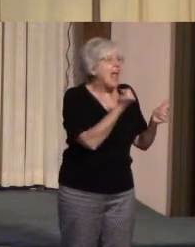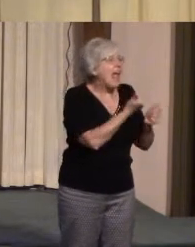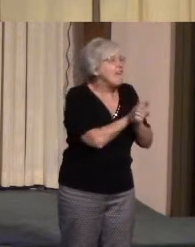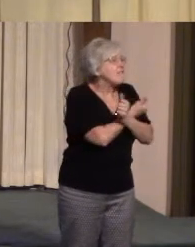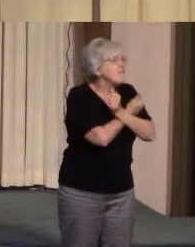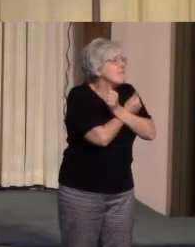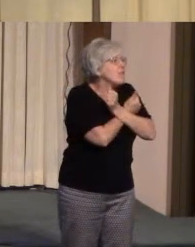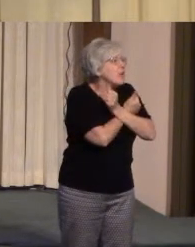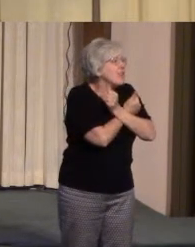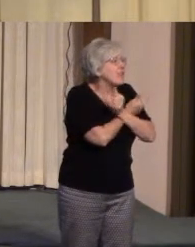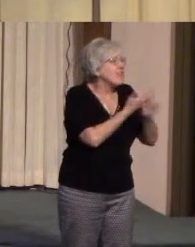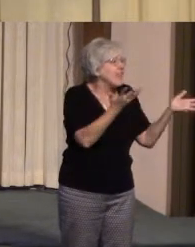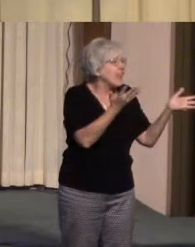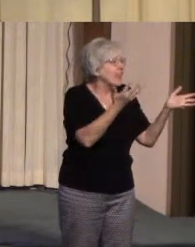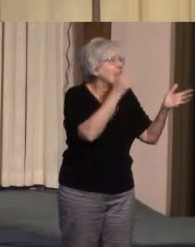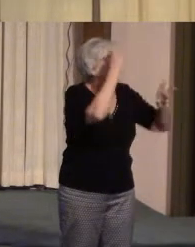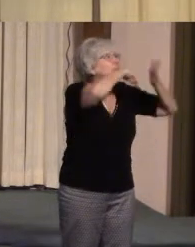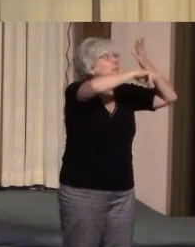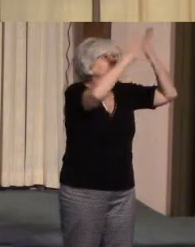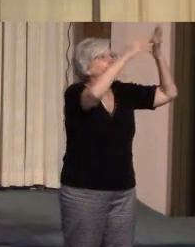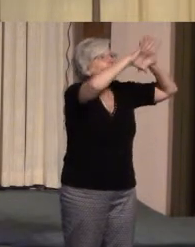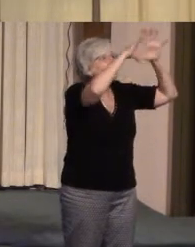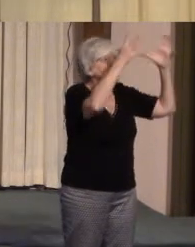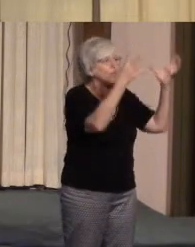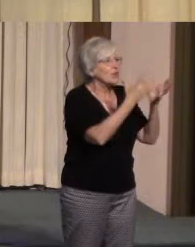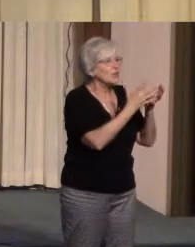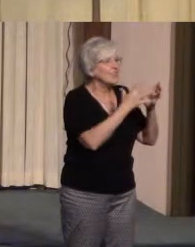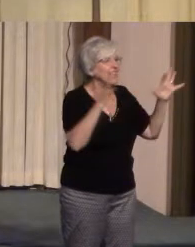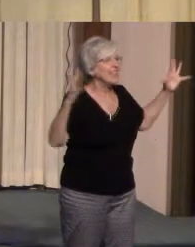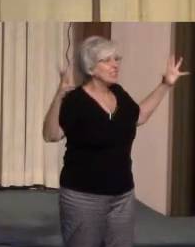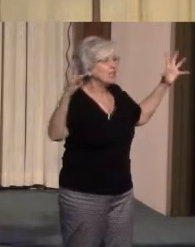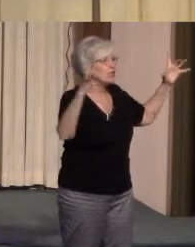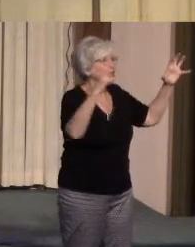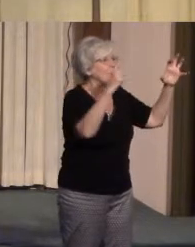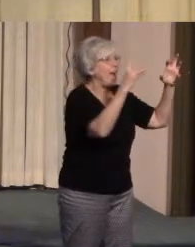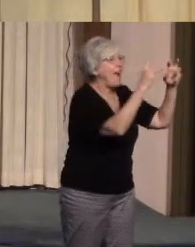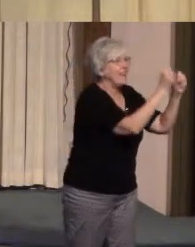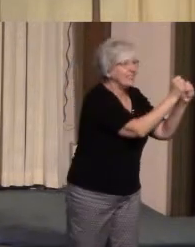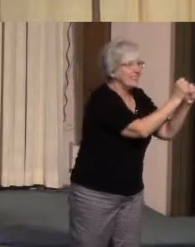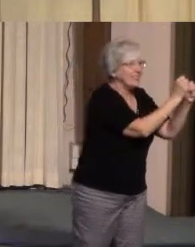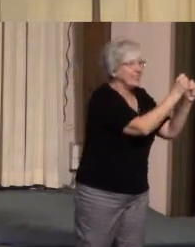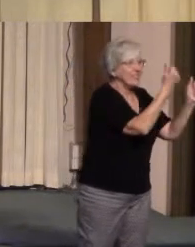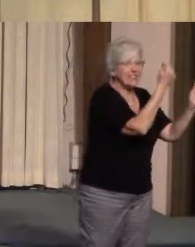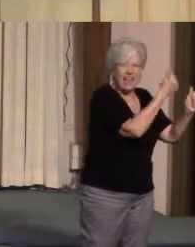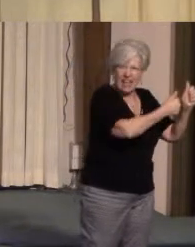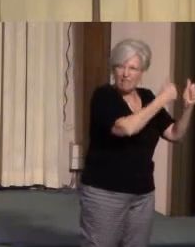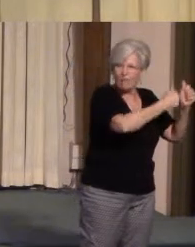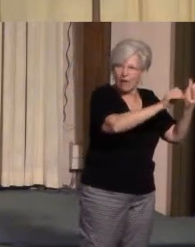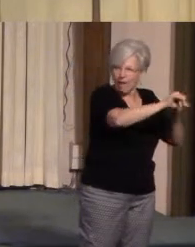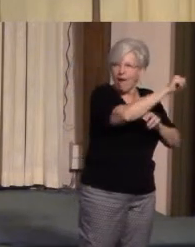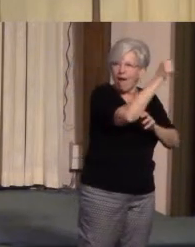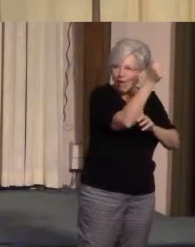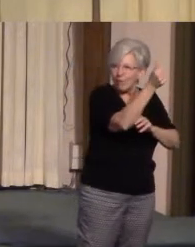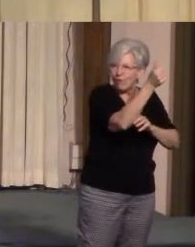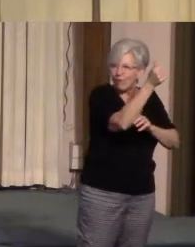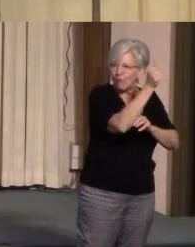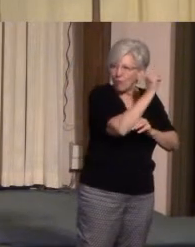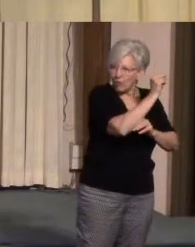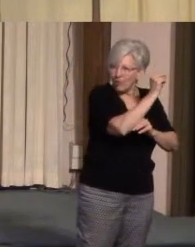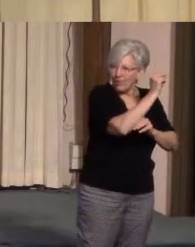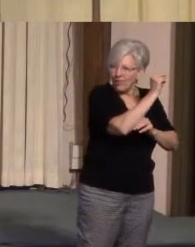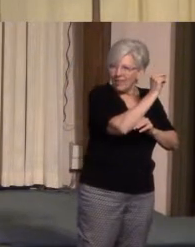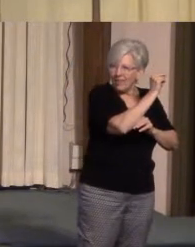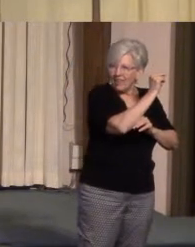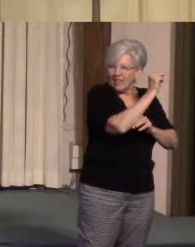Every particle in the universe is attracted to every other particle. I get that kind of right, more or less?